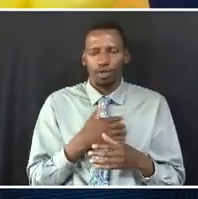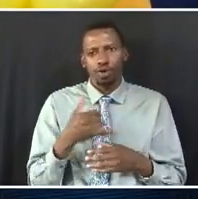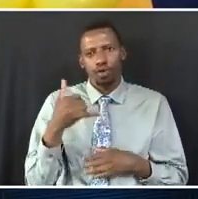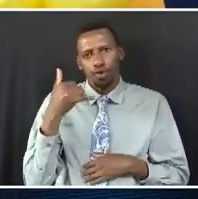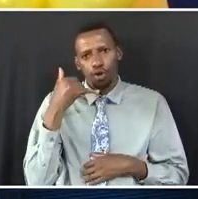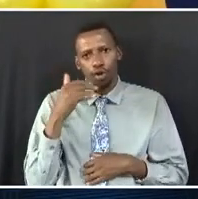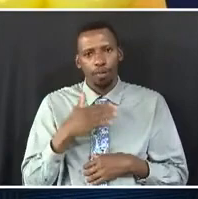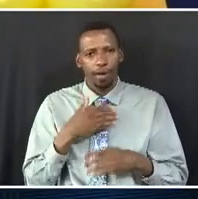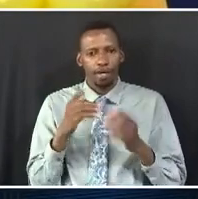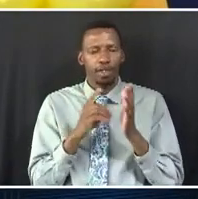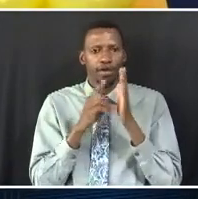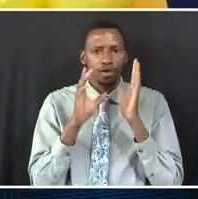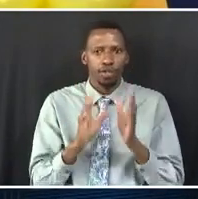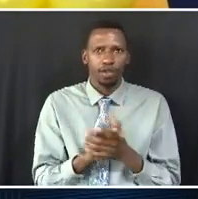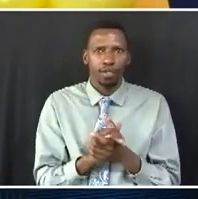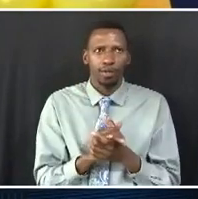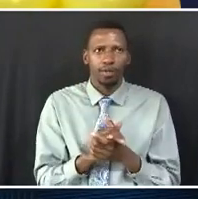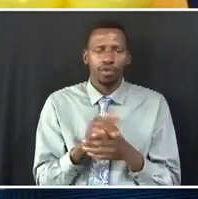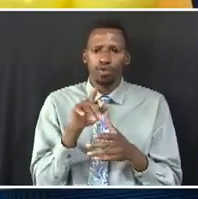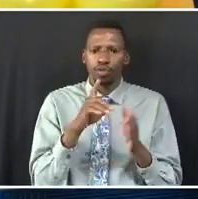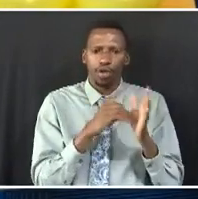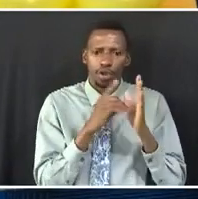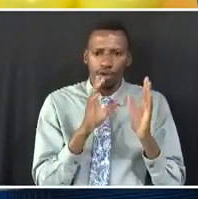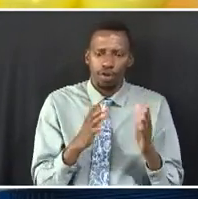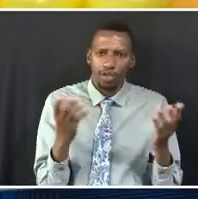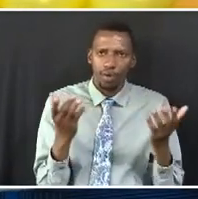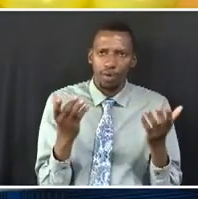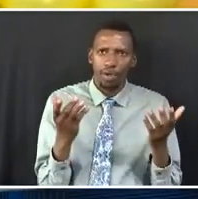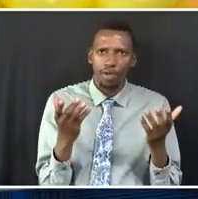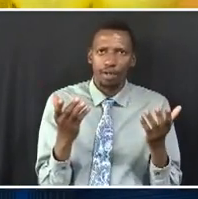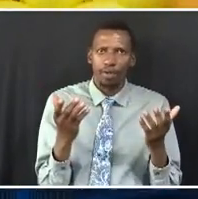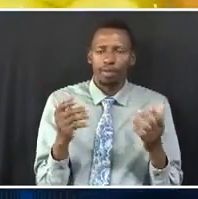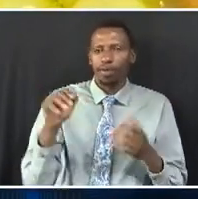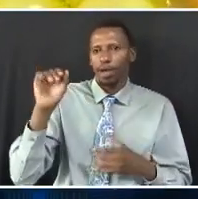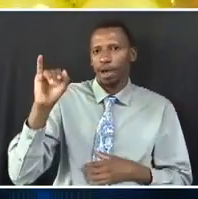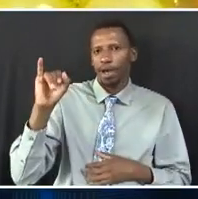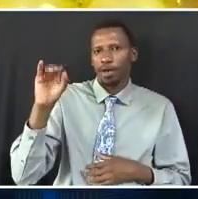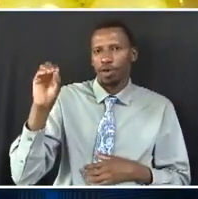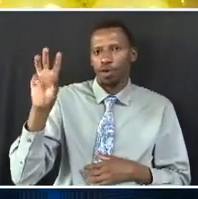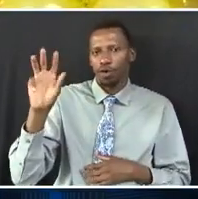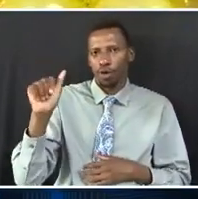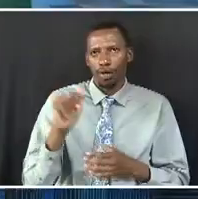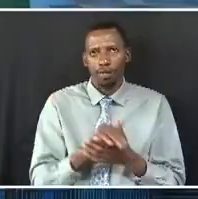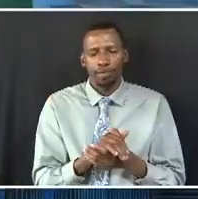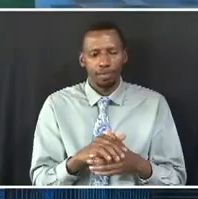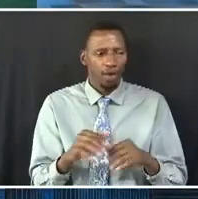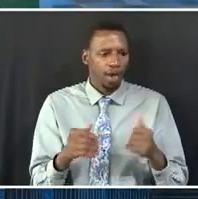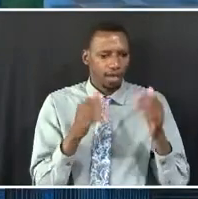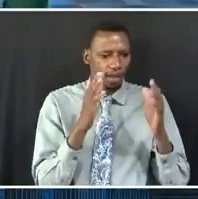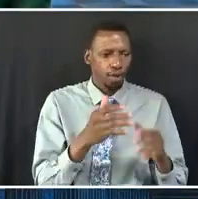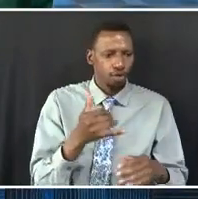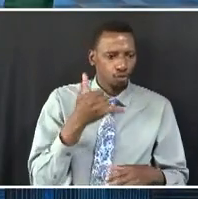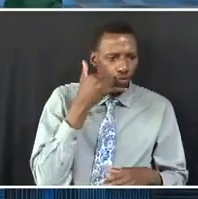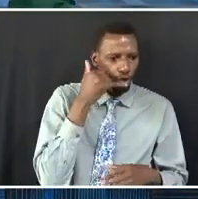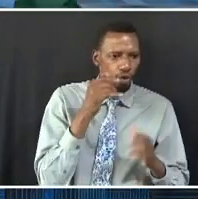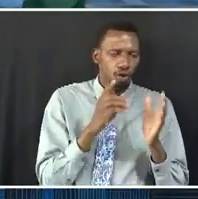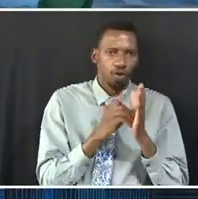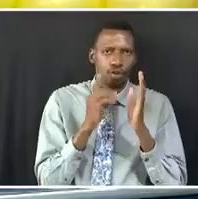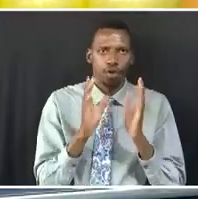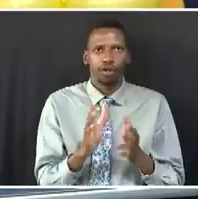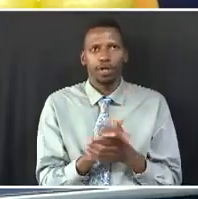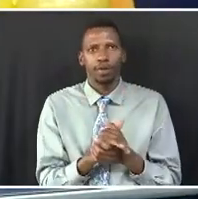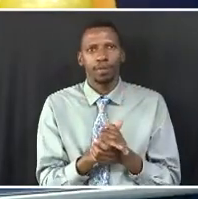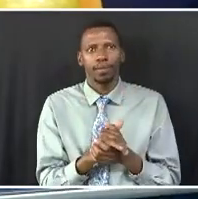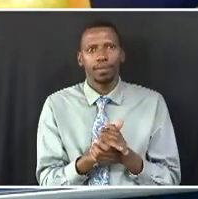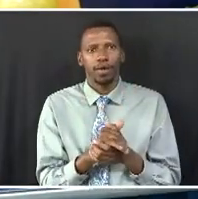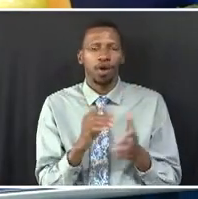daughter. Where's your daughter? Oh, she's in Iowa. She's in Iowa. And so somebody called the daughter, and the daughter